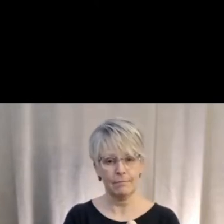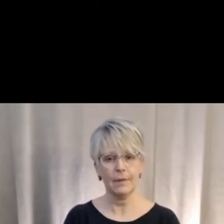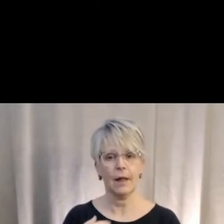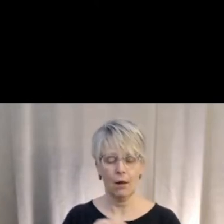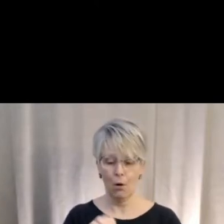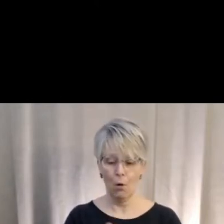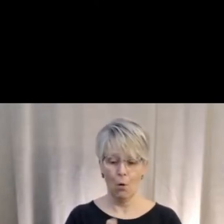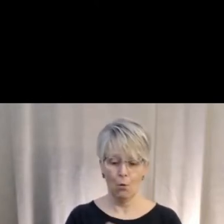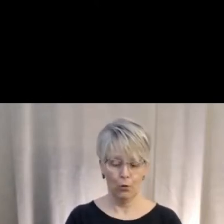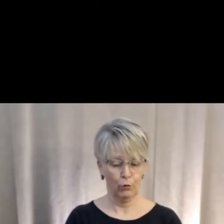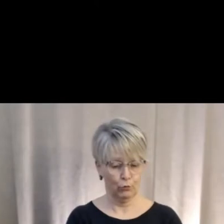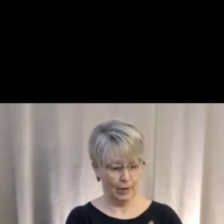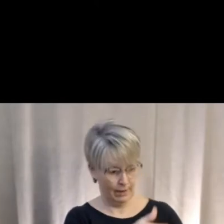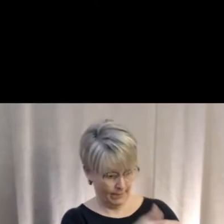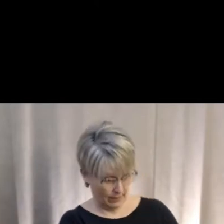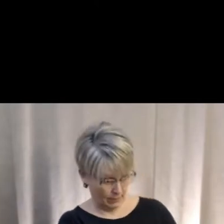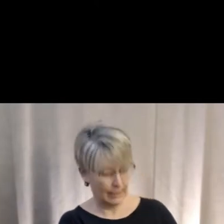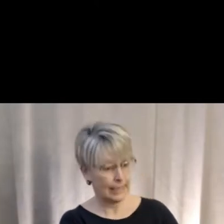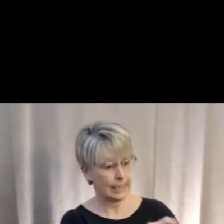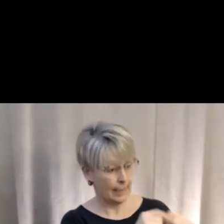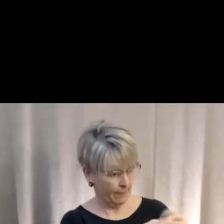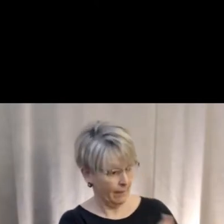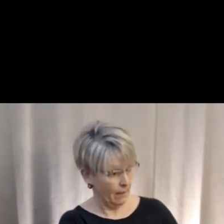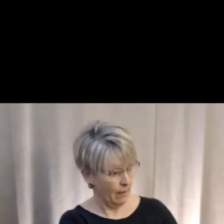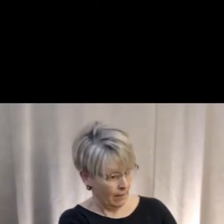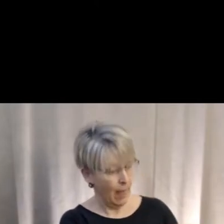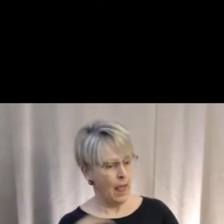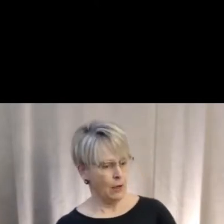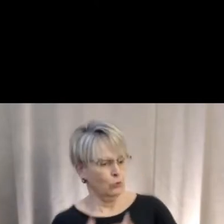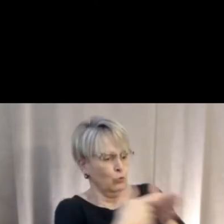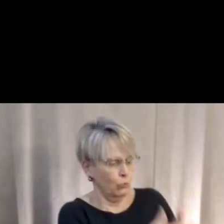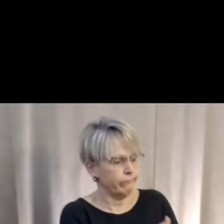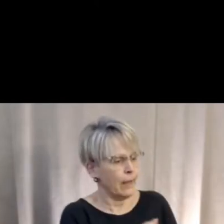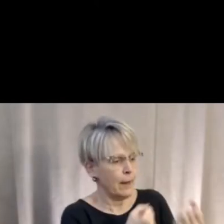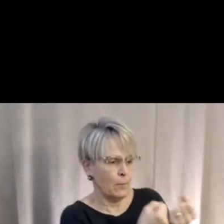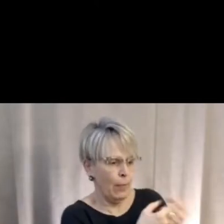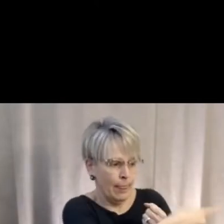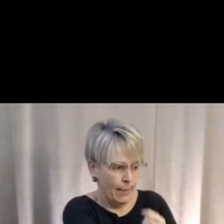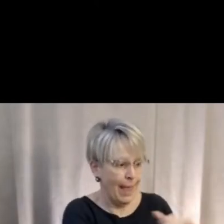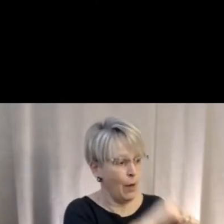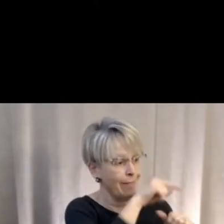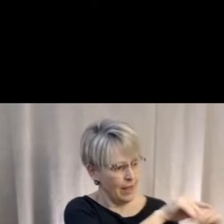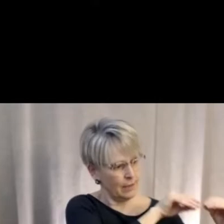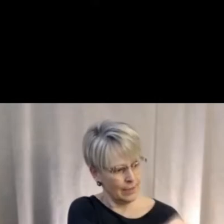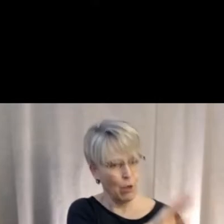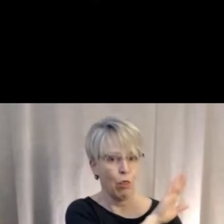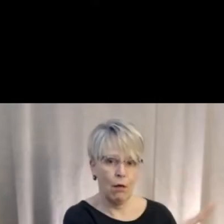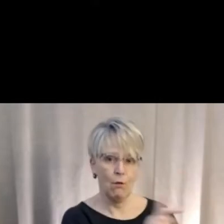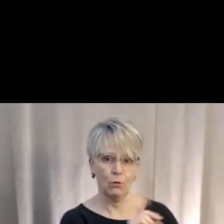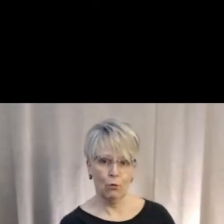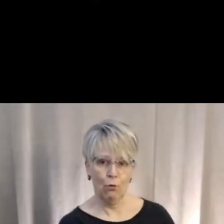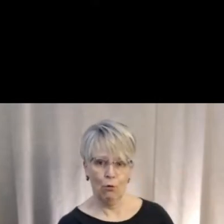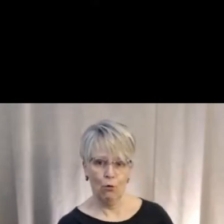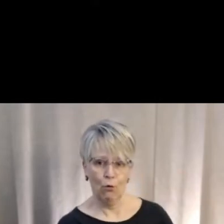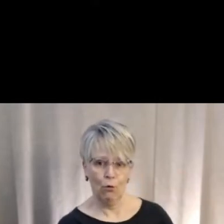teams, where I show them the processes and how to train their dog for the specific needs